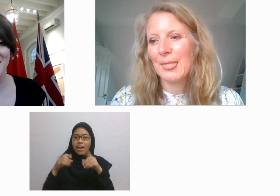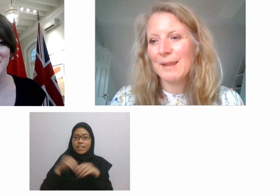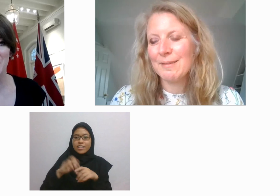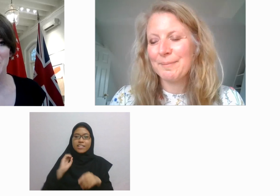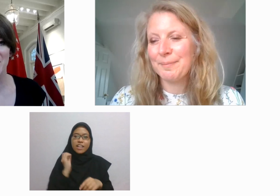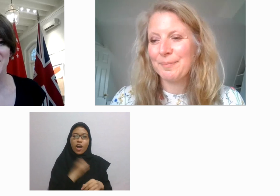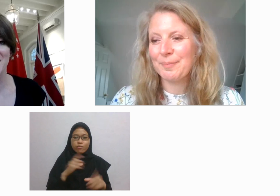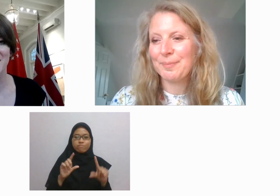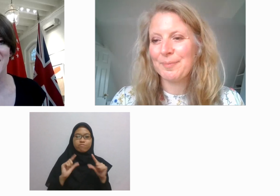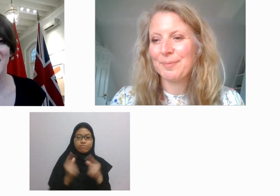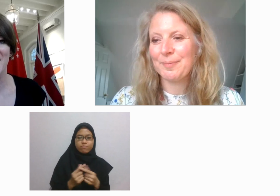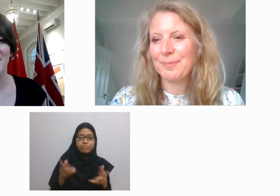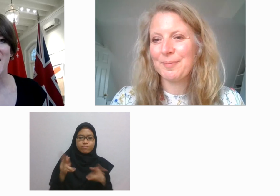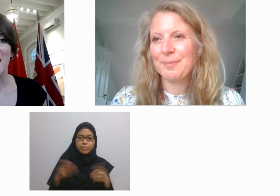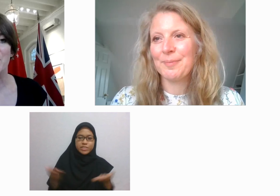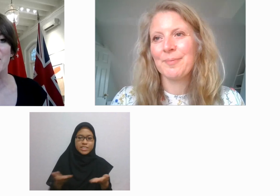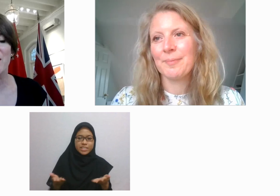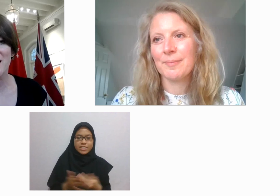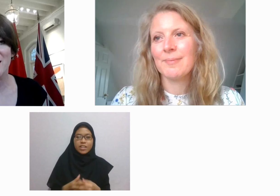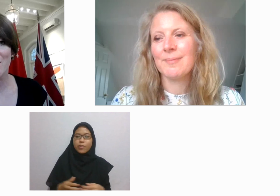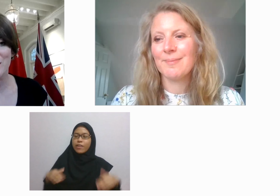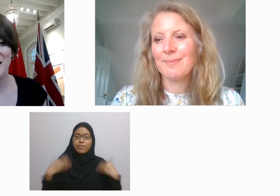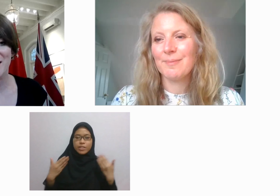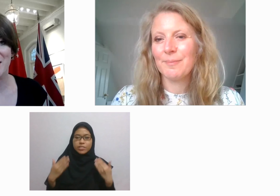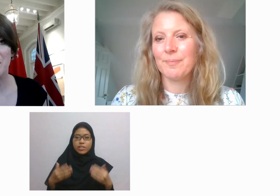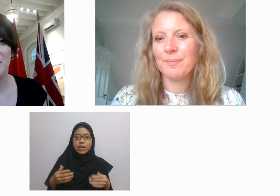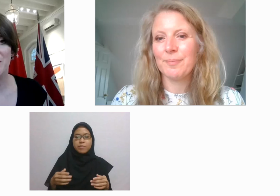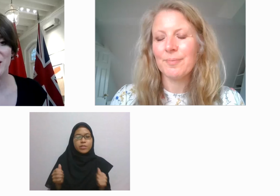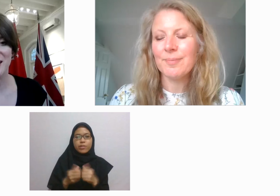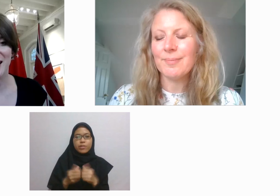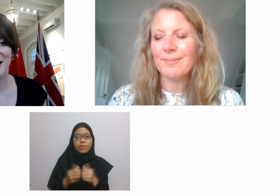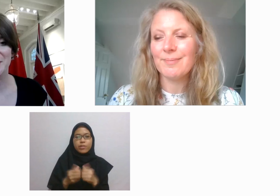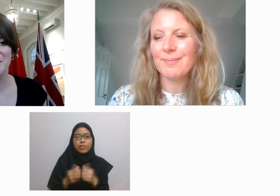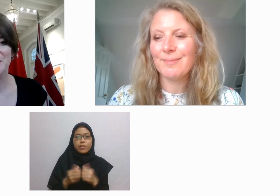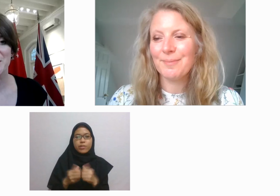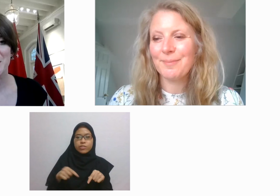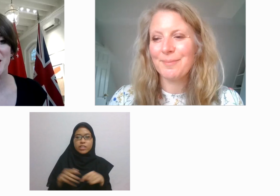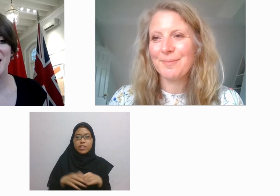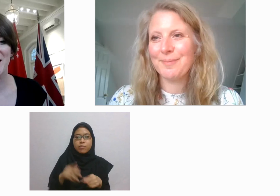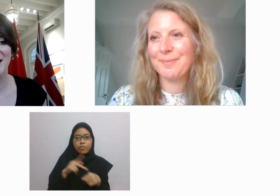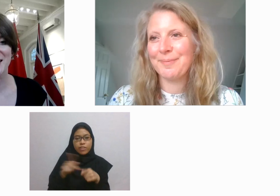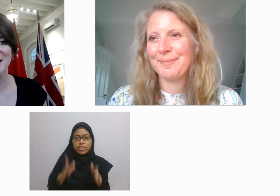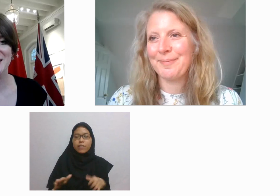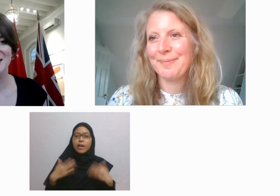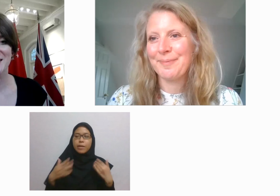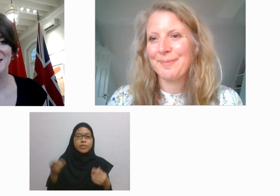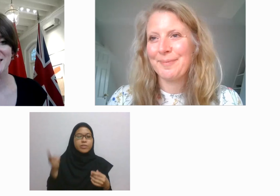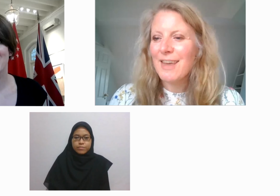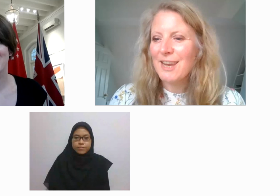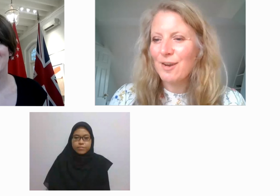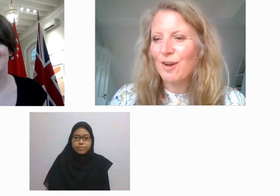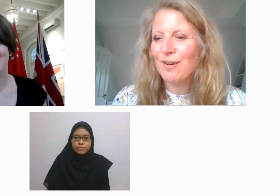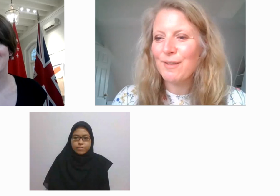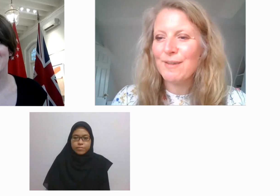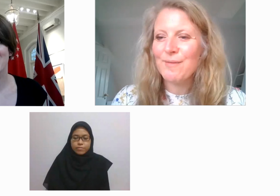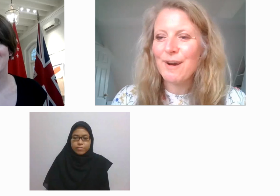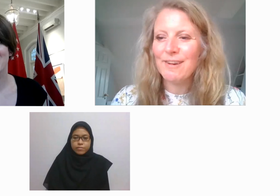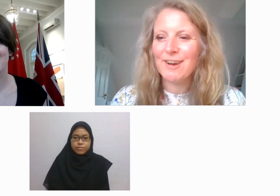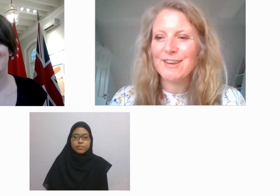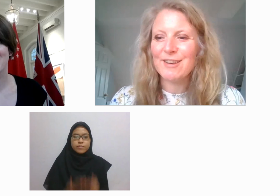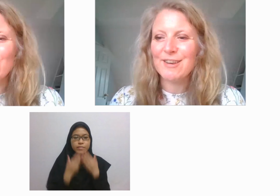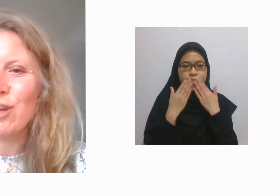absolutely delighted you are with us here today, and we really look forward to hearing what you've got to say. Many thanks. Thank you, Cara,